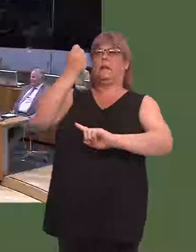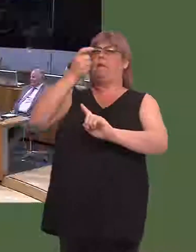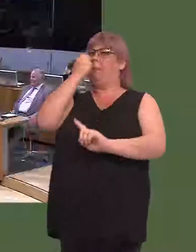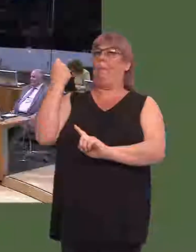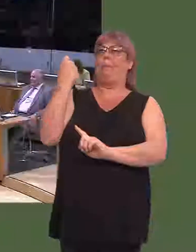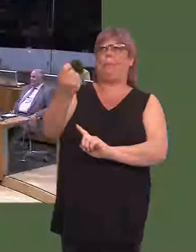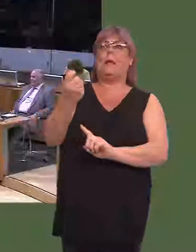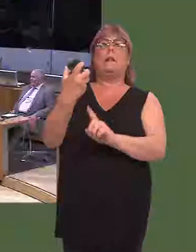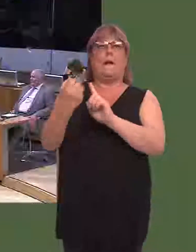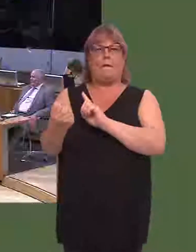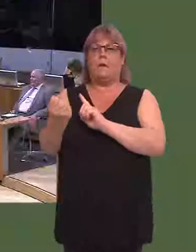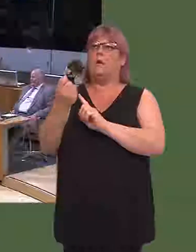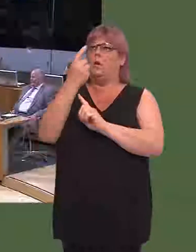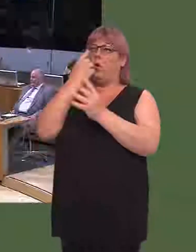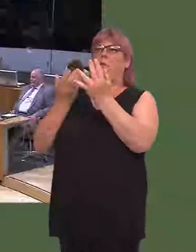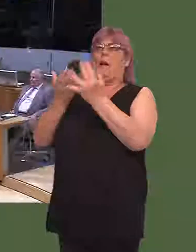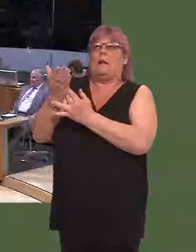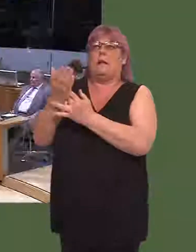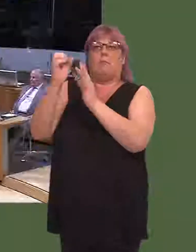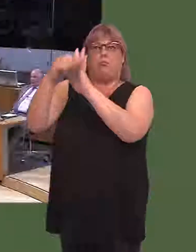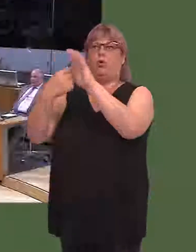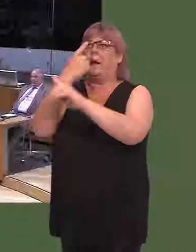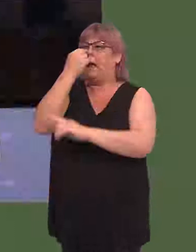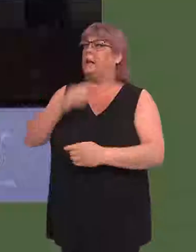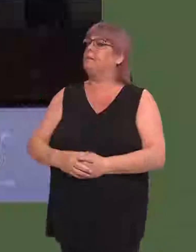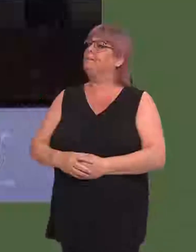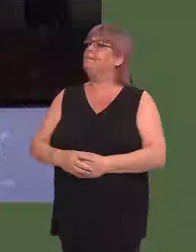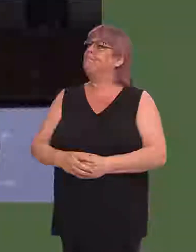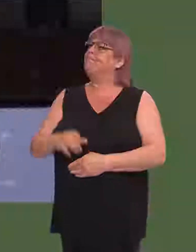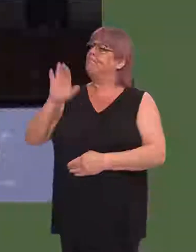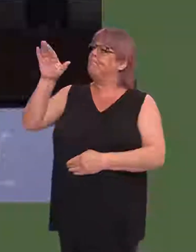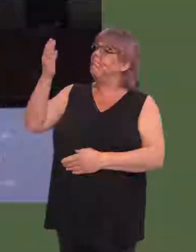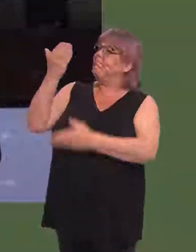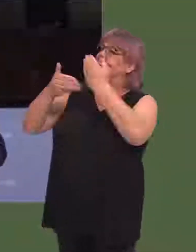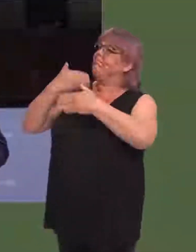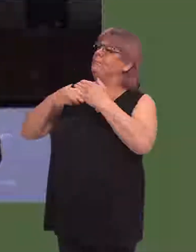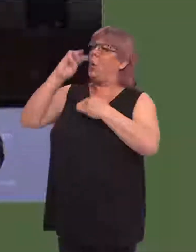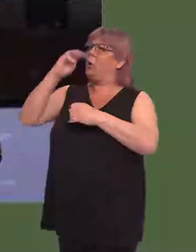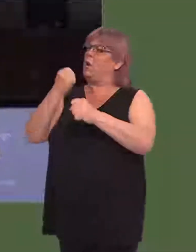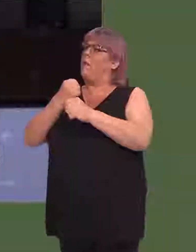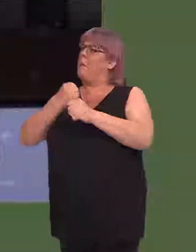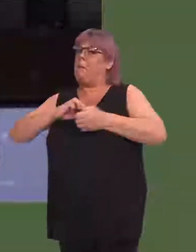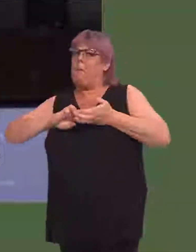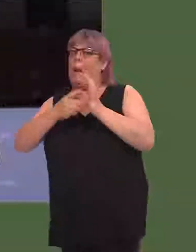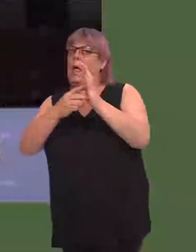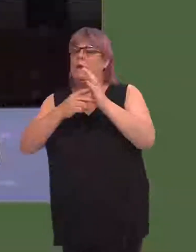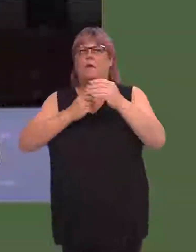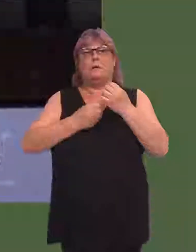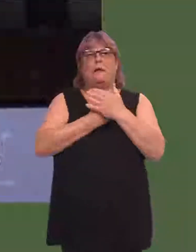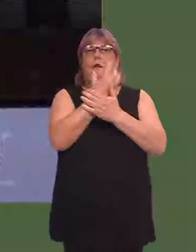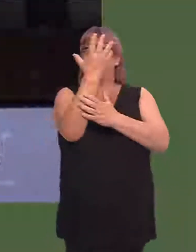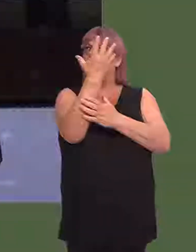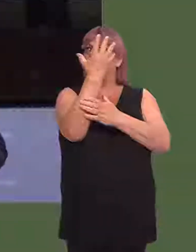region, have successfully bid in to this scheme? And can you tell us how the Welsh Government's own plans for developing